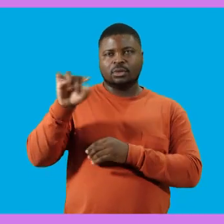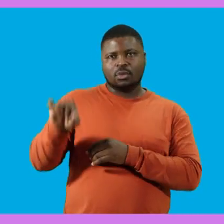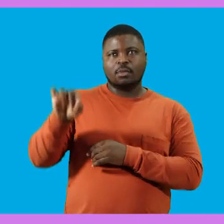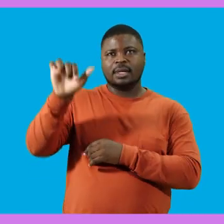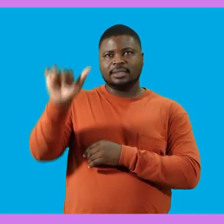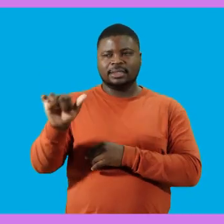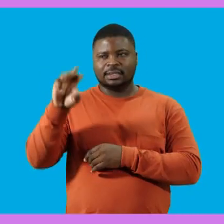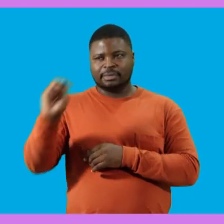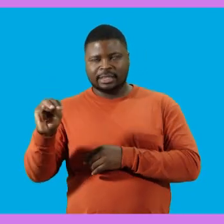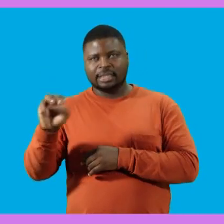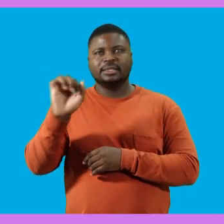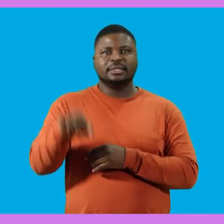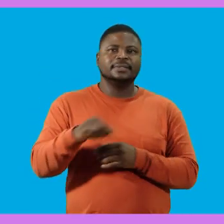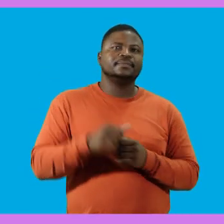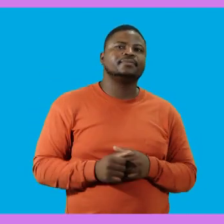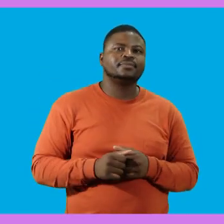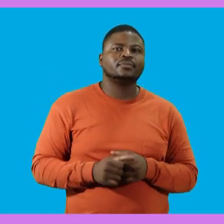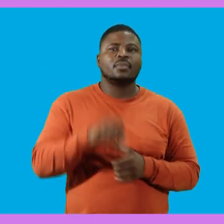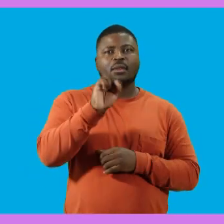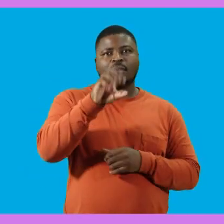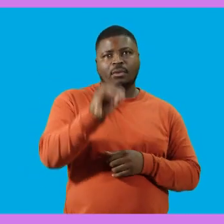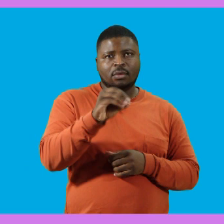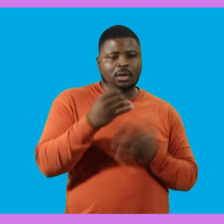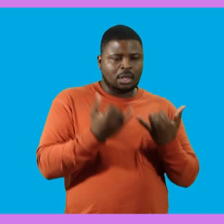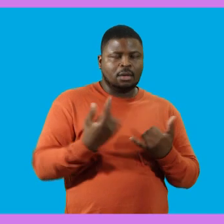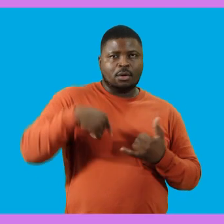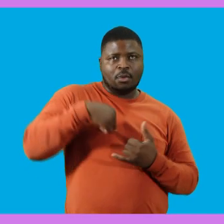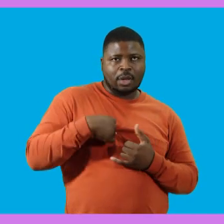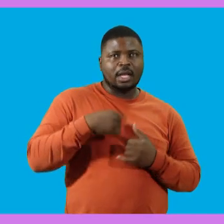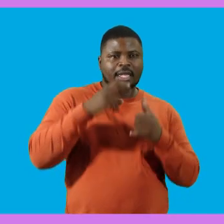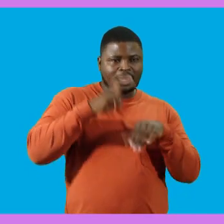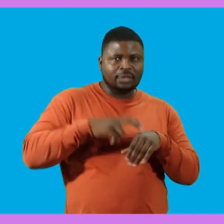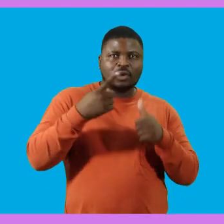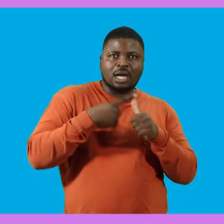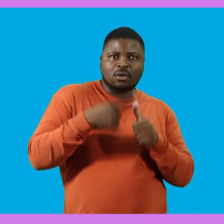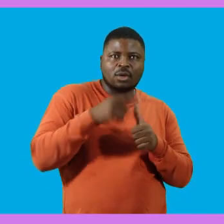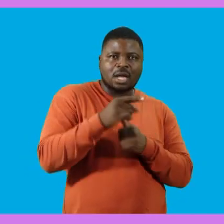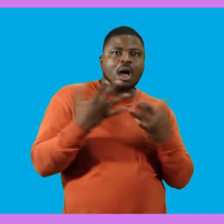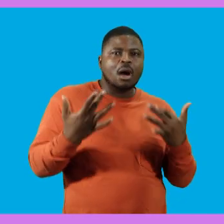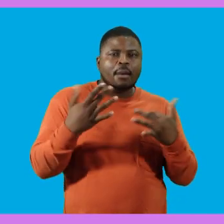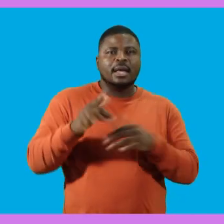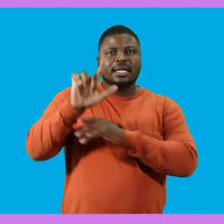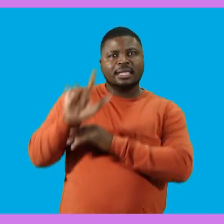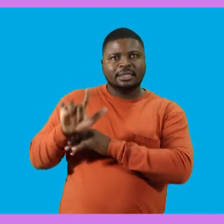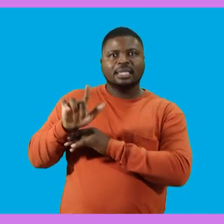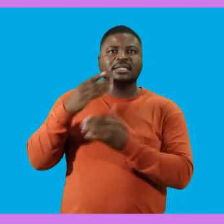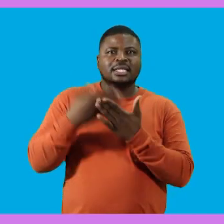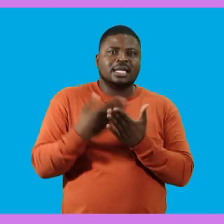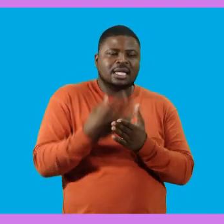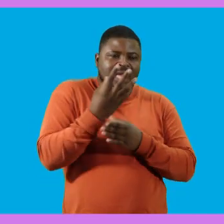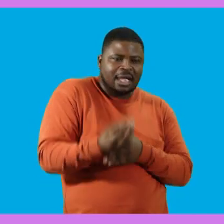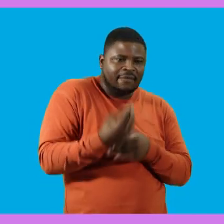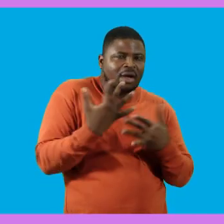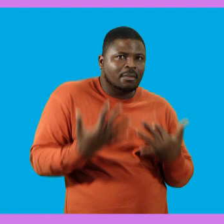0,6 meters. Now we want to calculate the number of liters it can hold. So